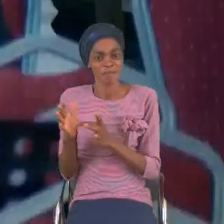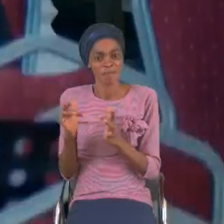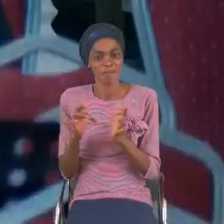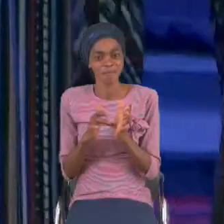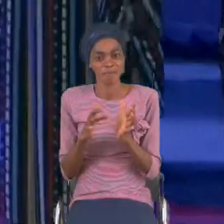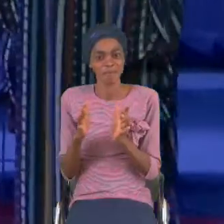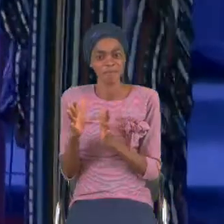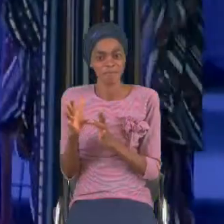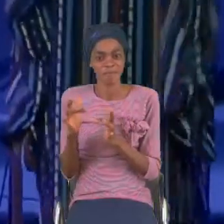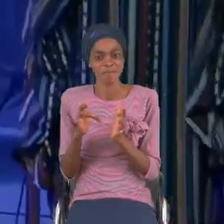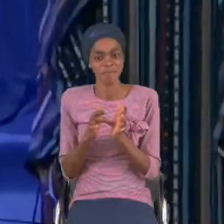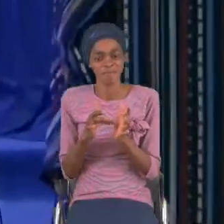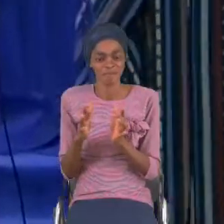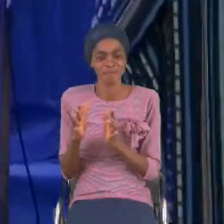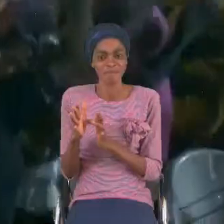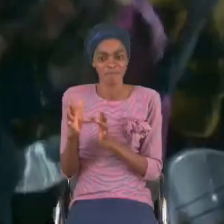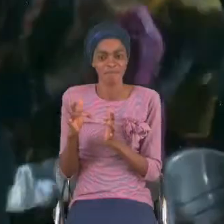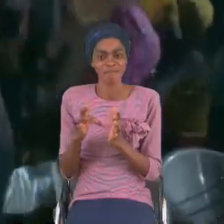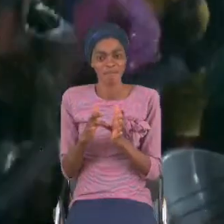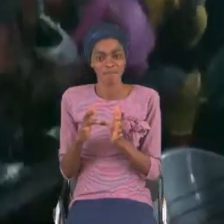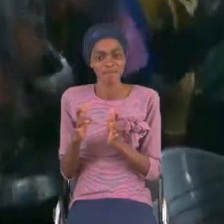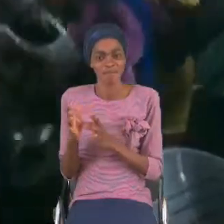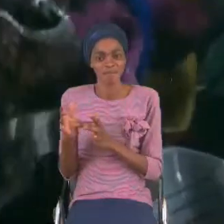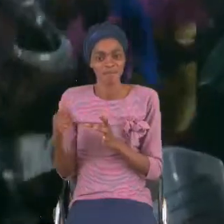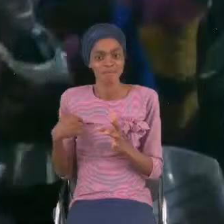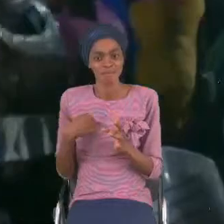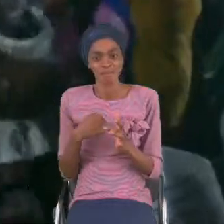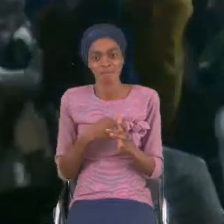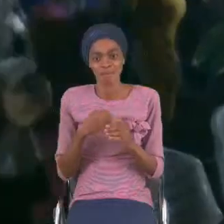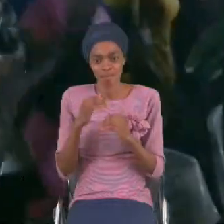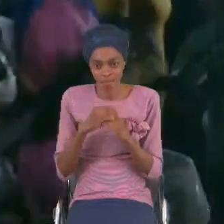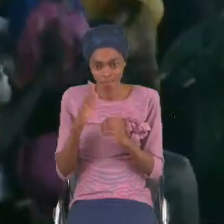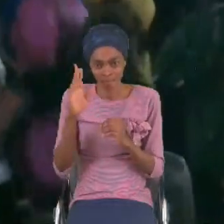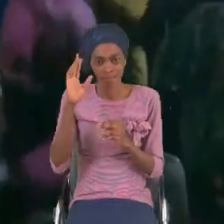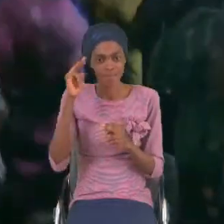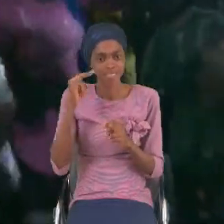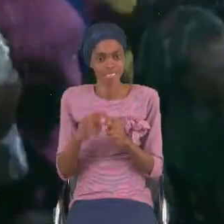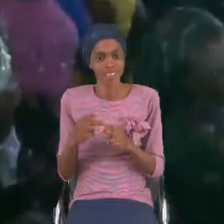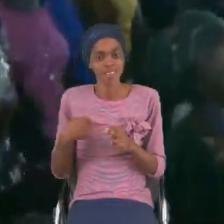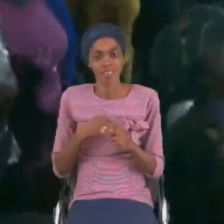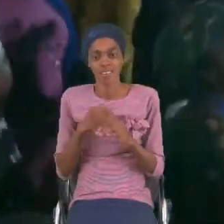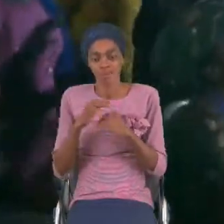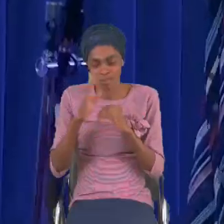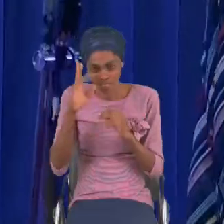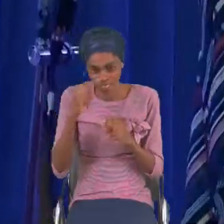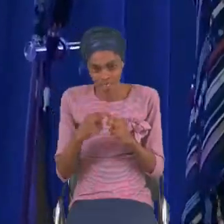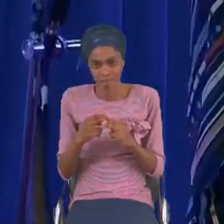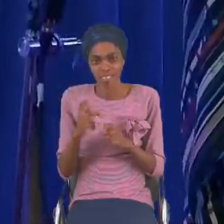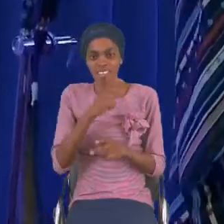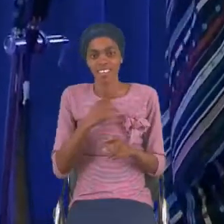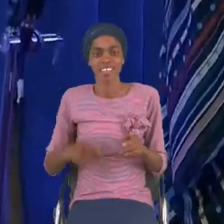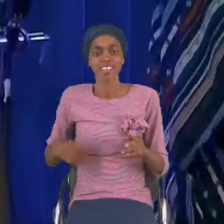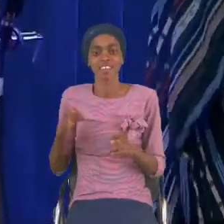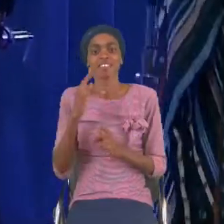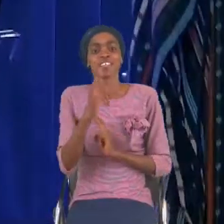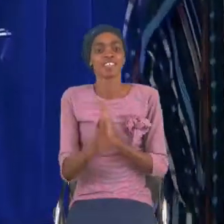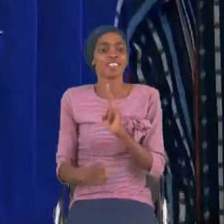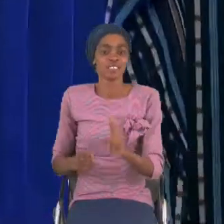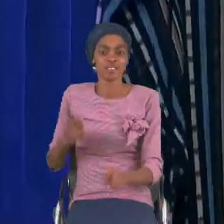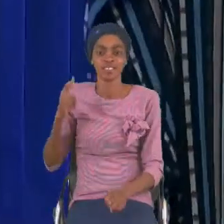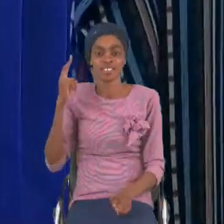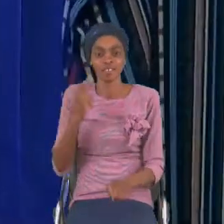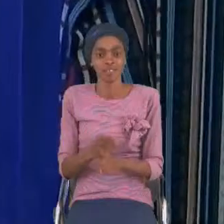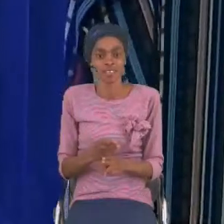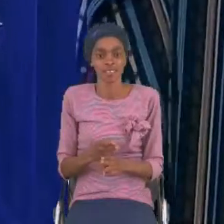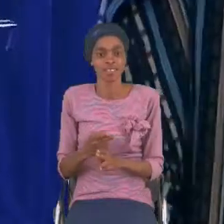Yesu, Yesu, Yesu, Yesu, Yesu, Yesu, Yesu, Yesu, Yesu, Yesu, Yesu, Yesu, Yesu, Yesu, Yesu, Yesu, Yesu, Yesu, Yesu, Yesu, Yesu, Yesu, Yesu, Yesu, Yesu, Yesu, Yesu, Yesu, Yesu,